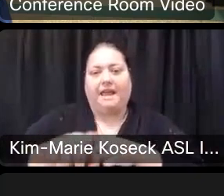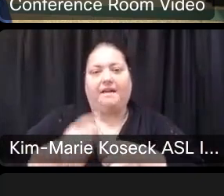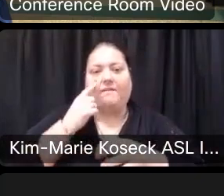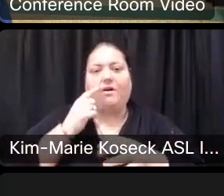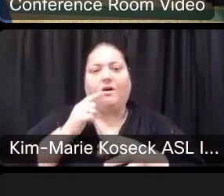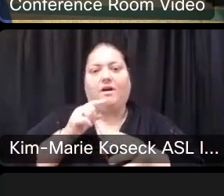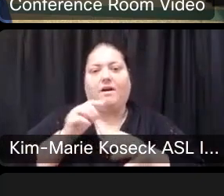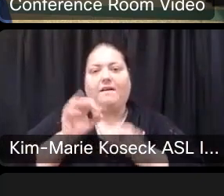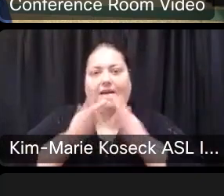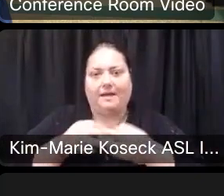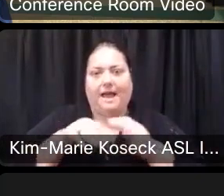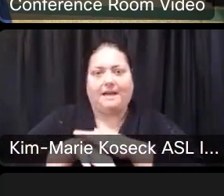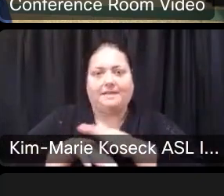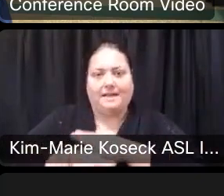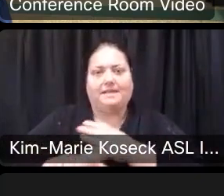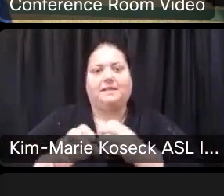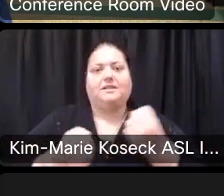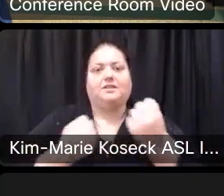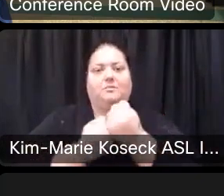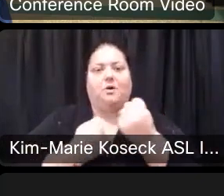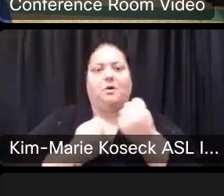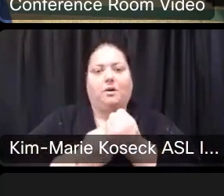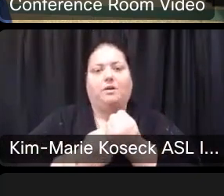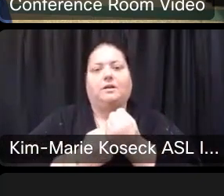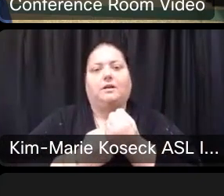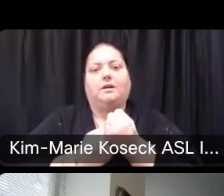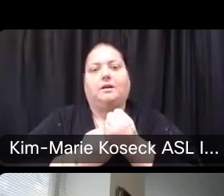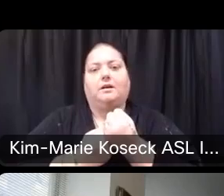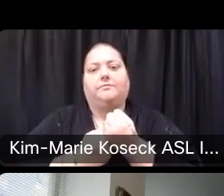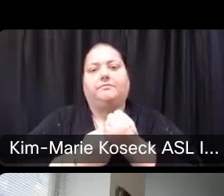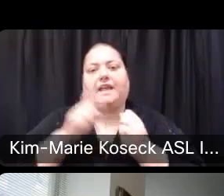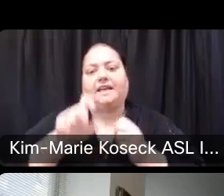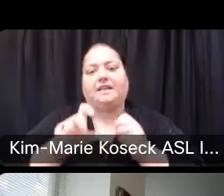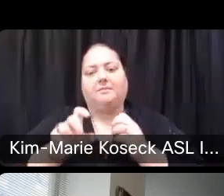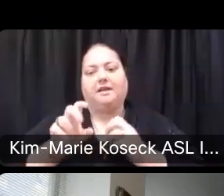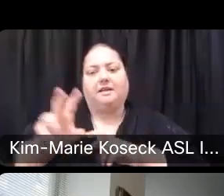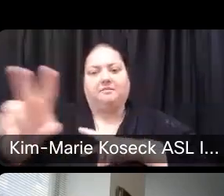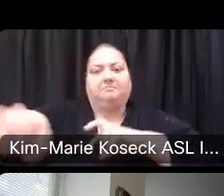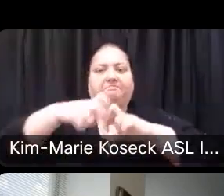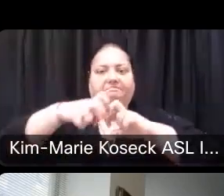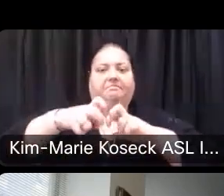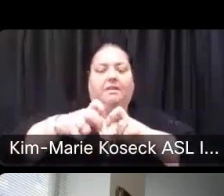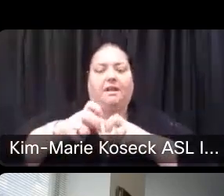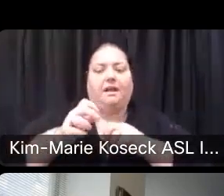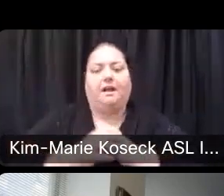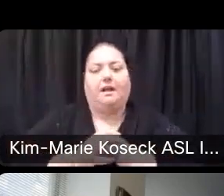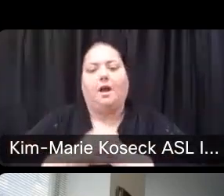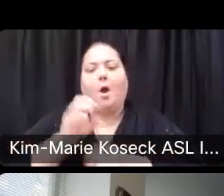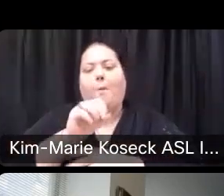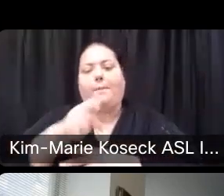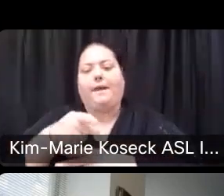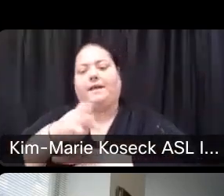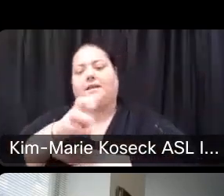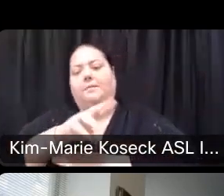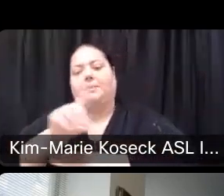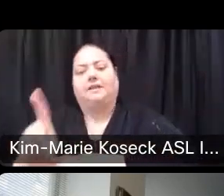access the supports, those things, those lists need to be updated. I mean, even the OPWDD